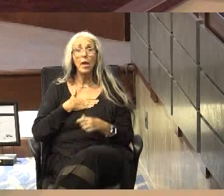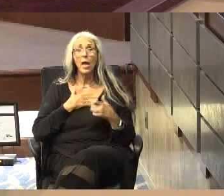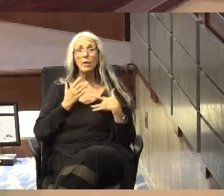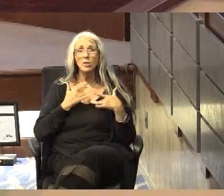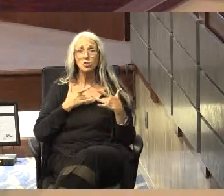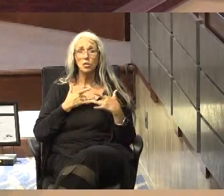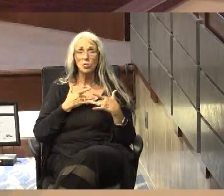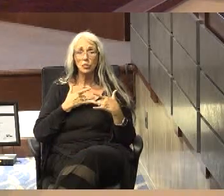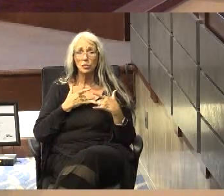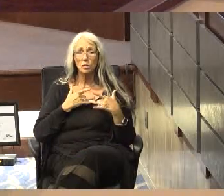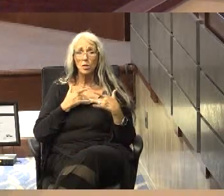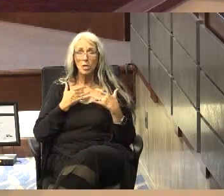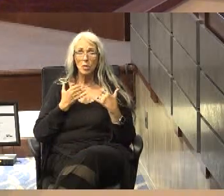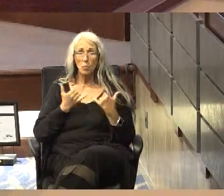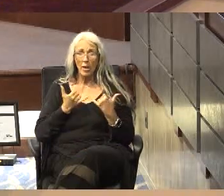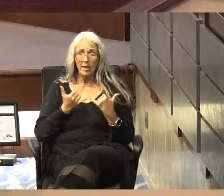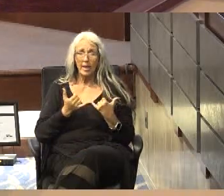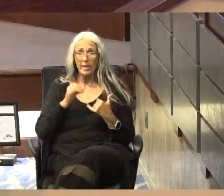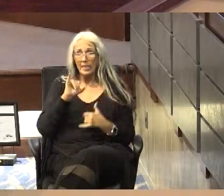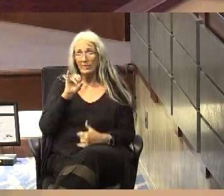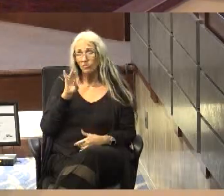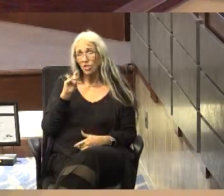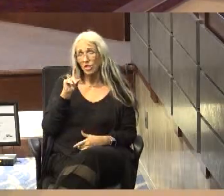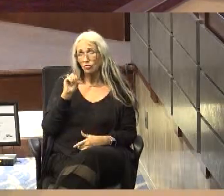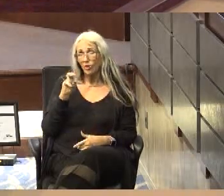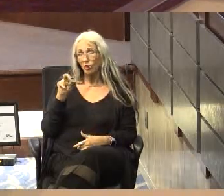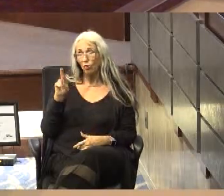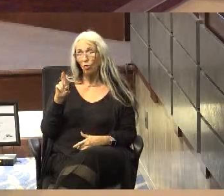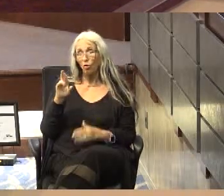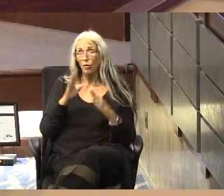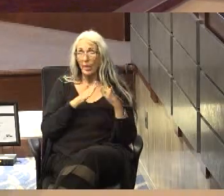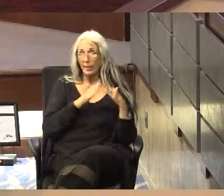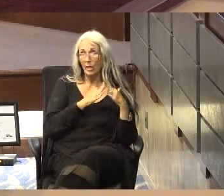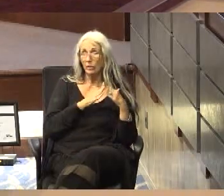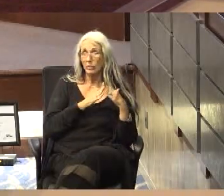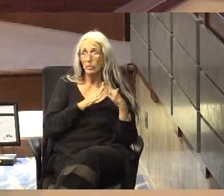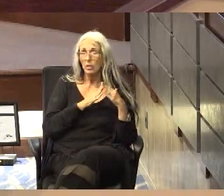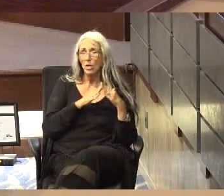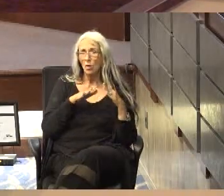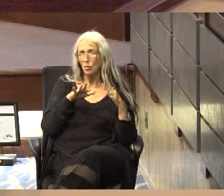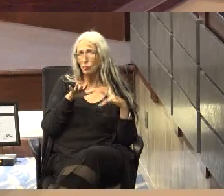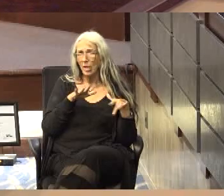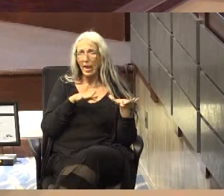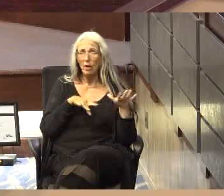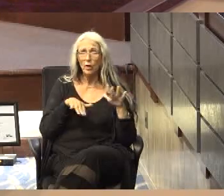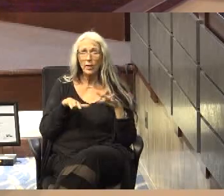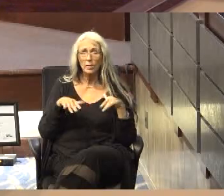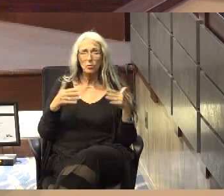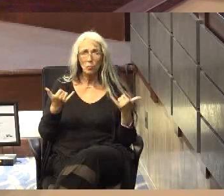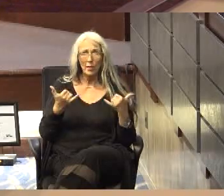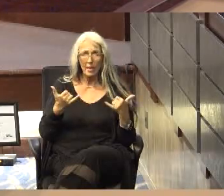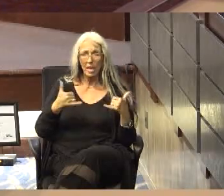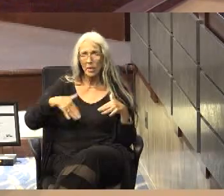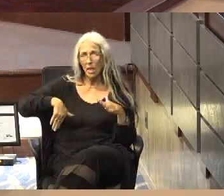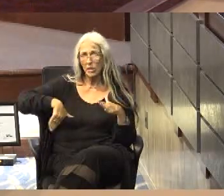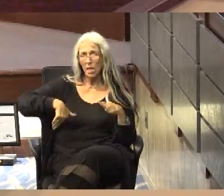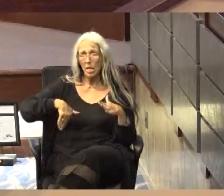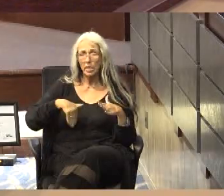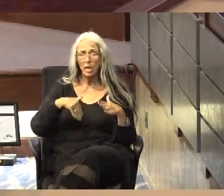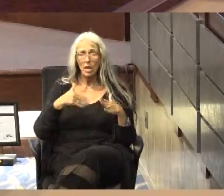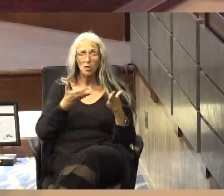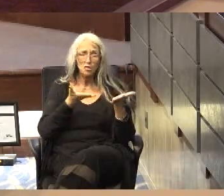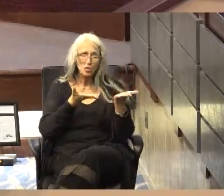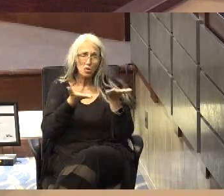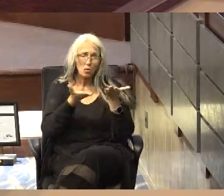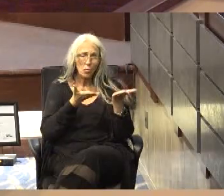with like the existing infrastructure downtown that's antiquated, areas that are not currently served by storm drainage